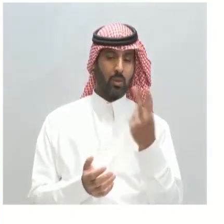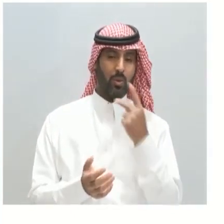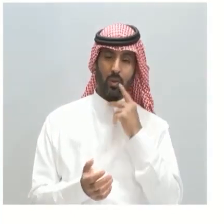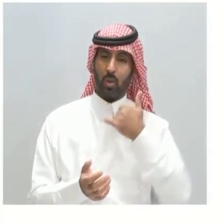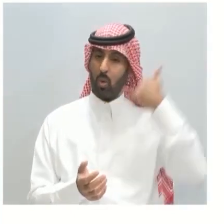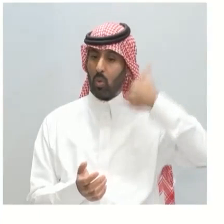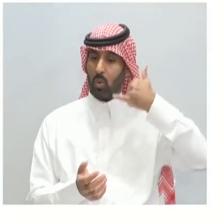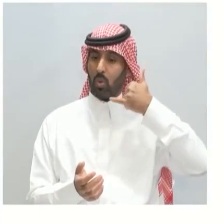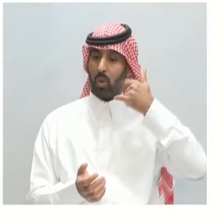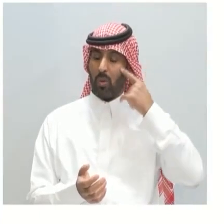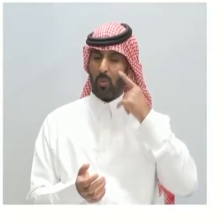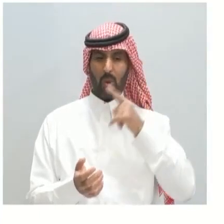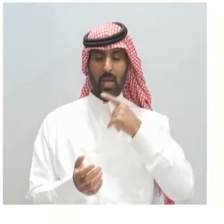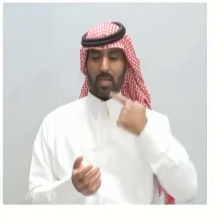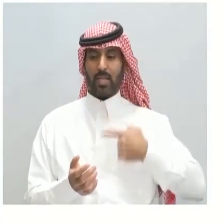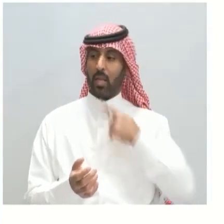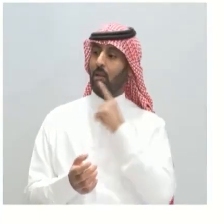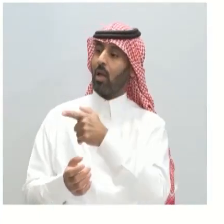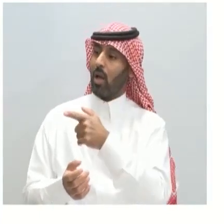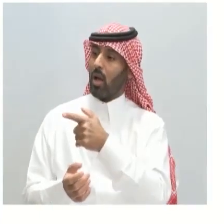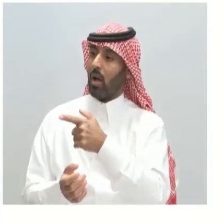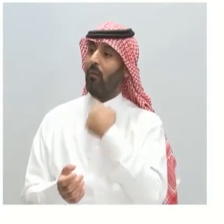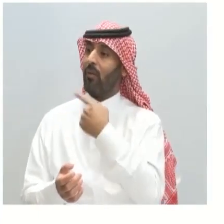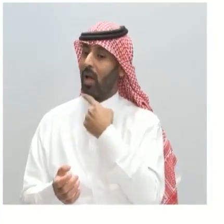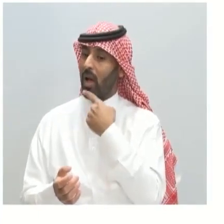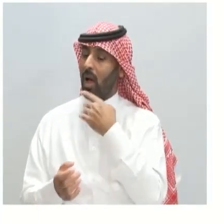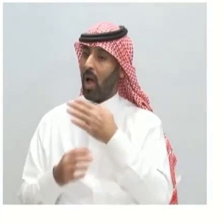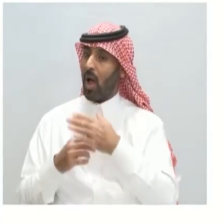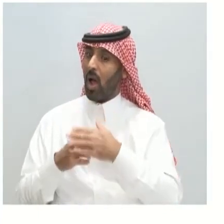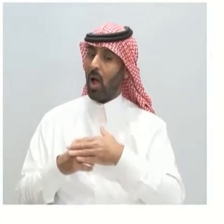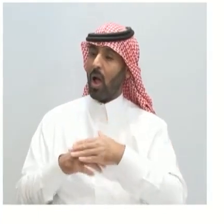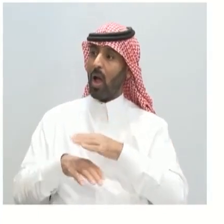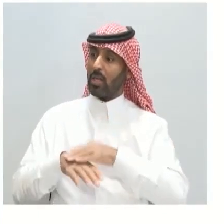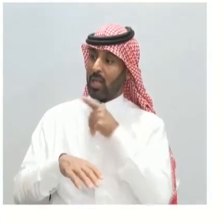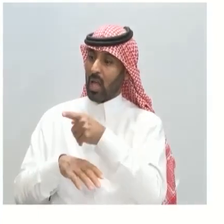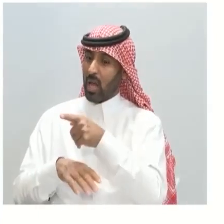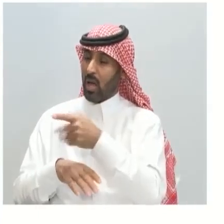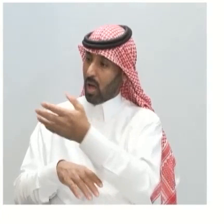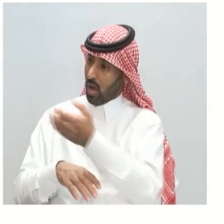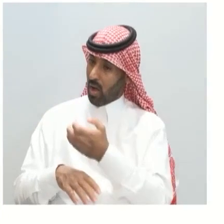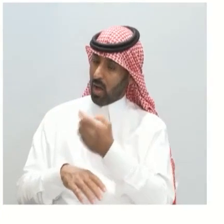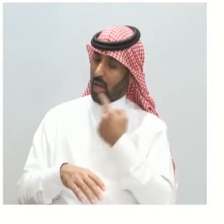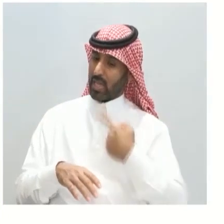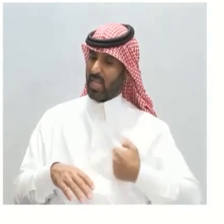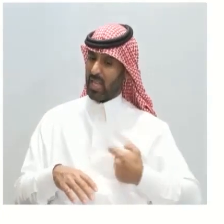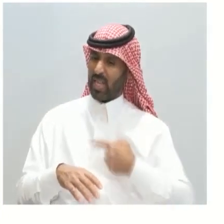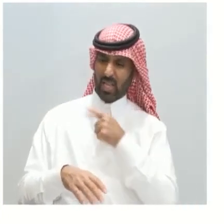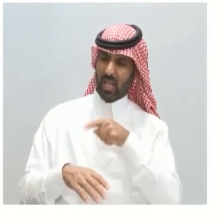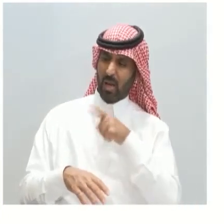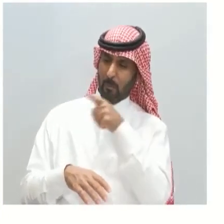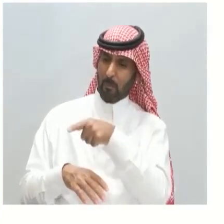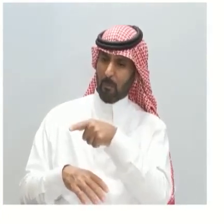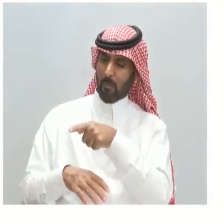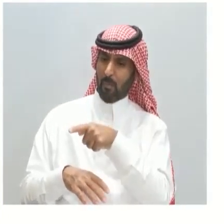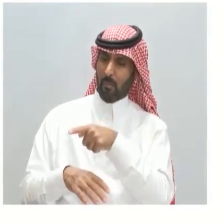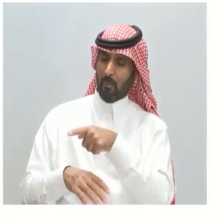calling someone by the wrong name is, I did it last week with a new friend and I was